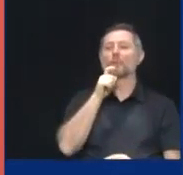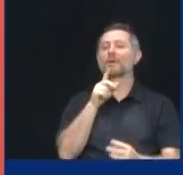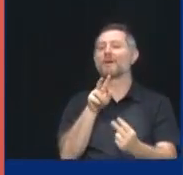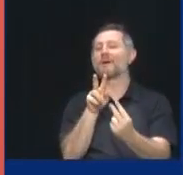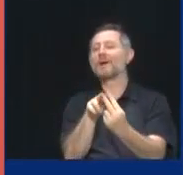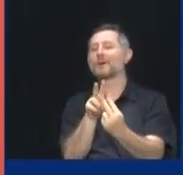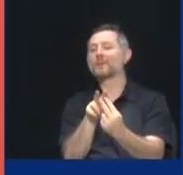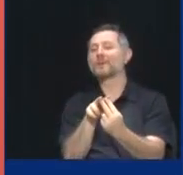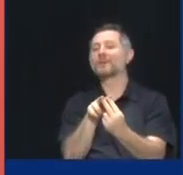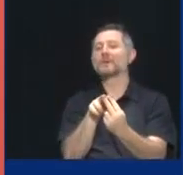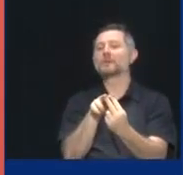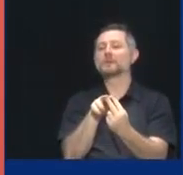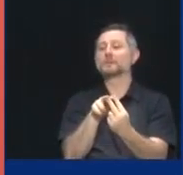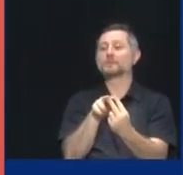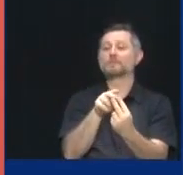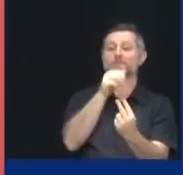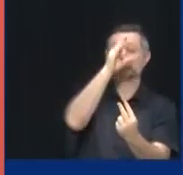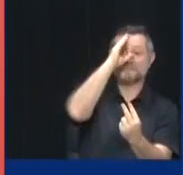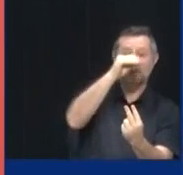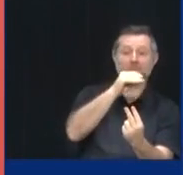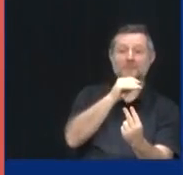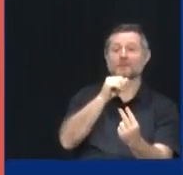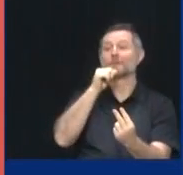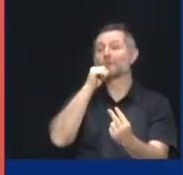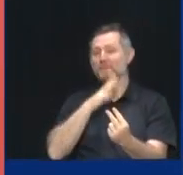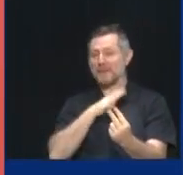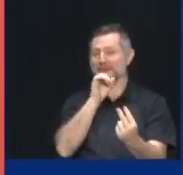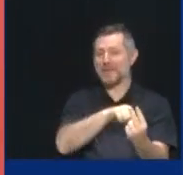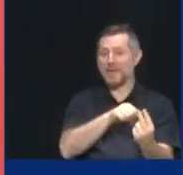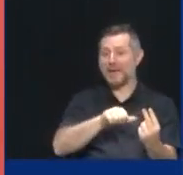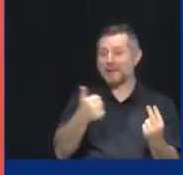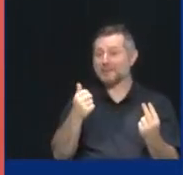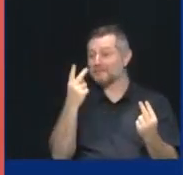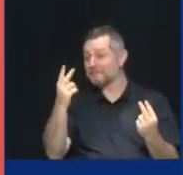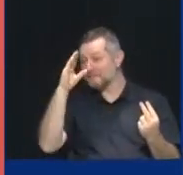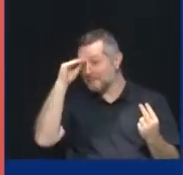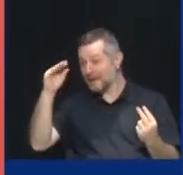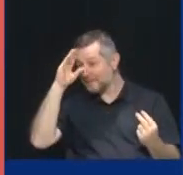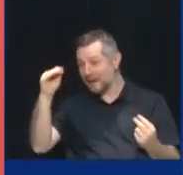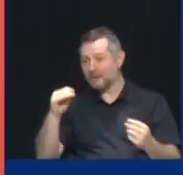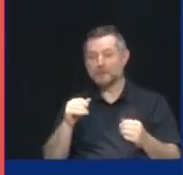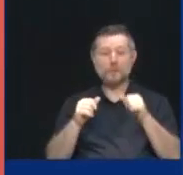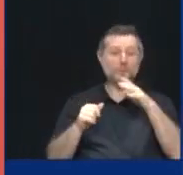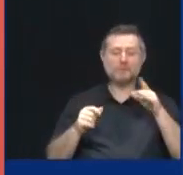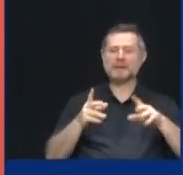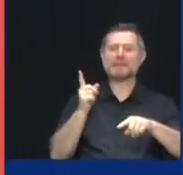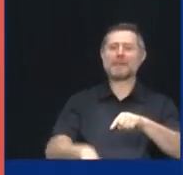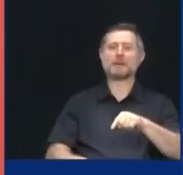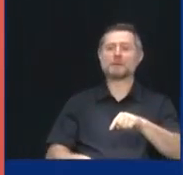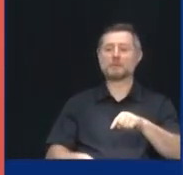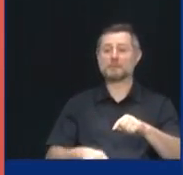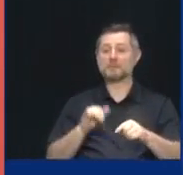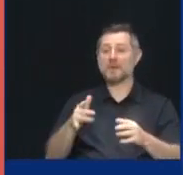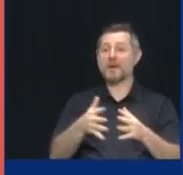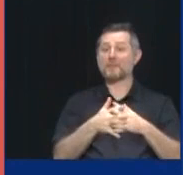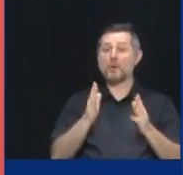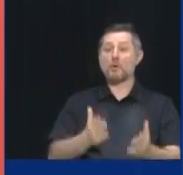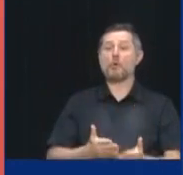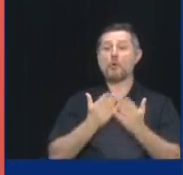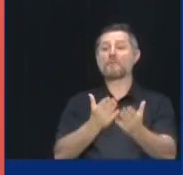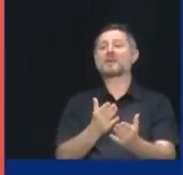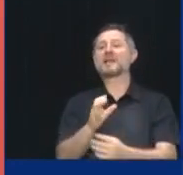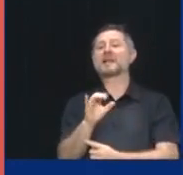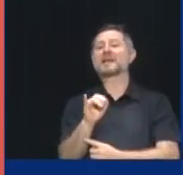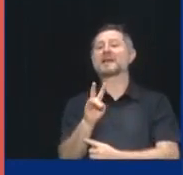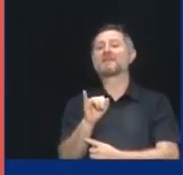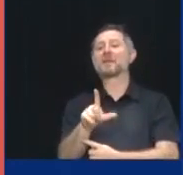said, we offer you civil unions, almost like marriage. We offer